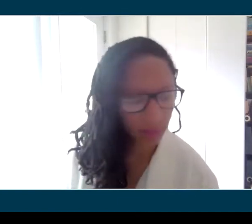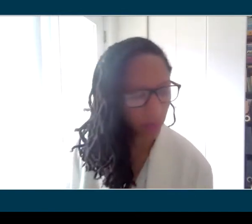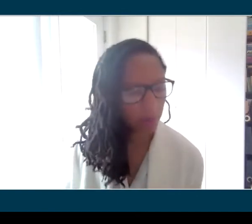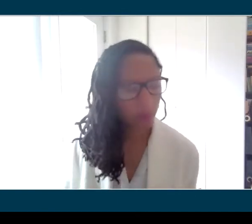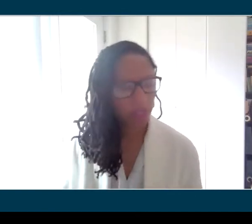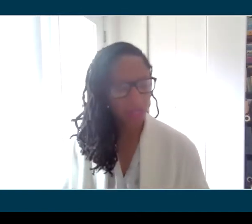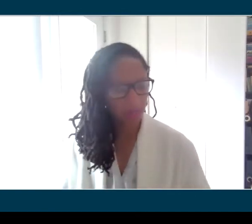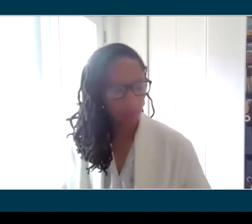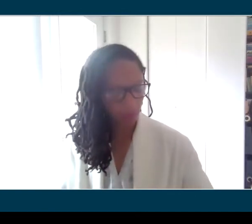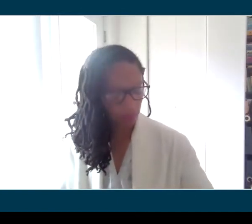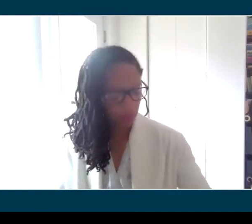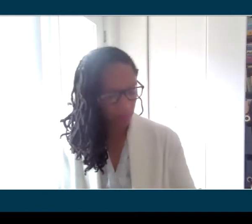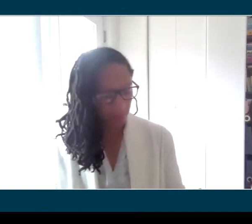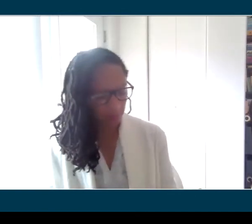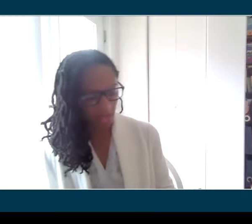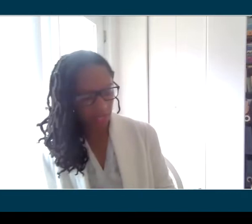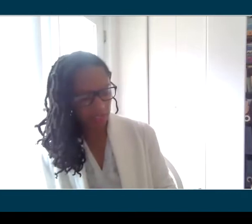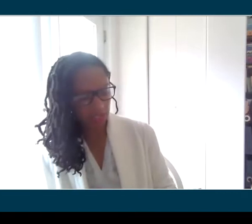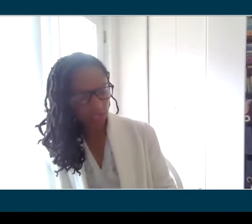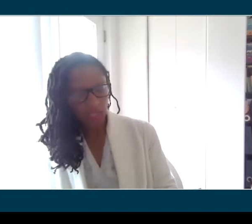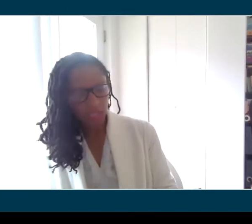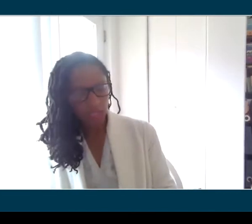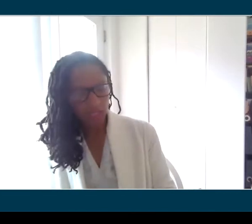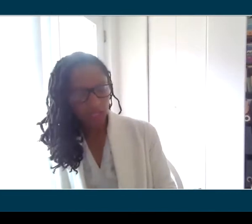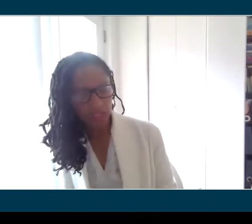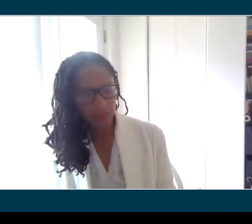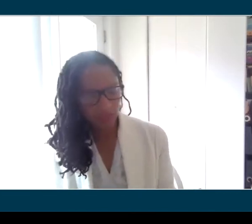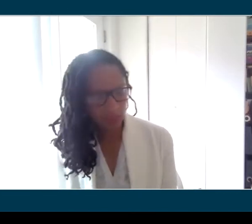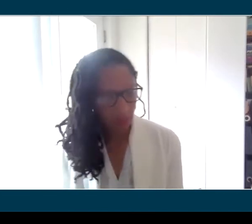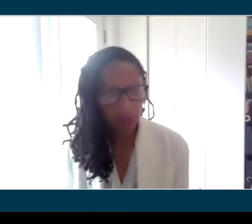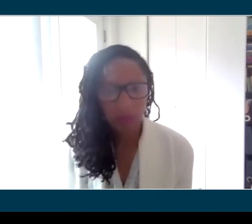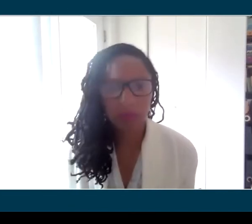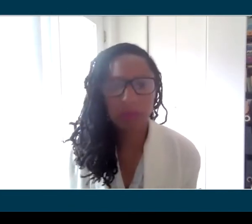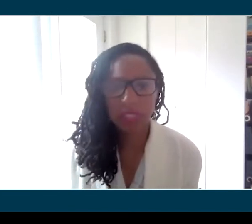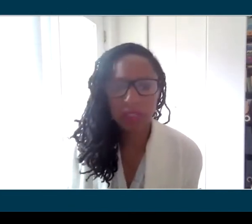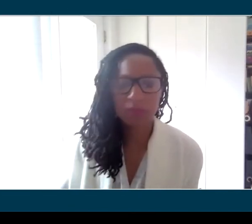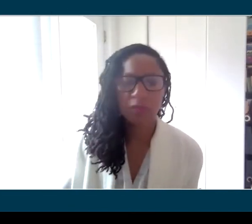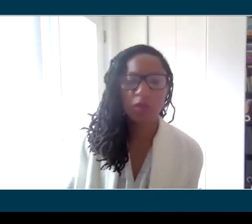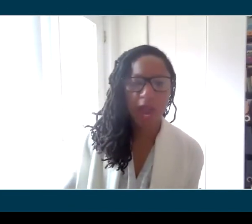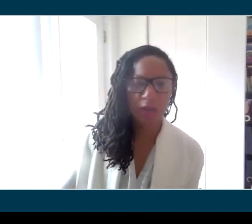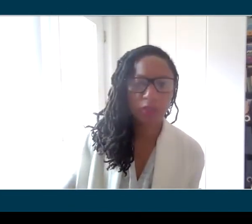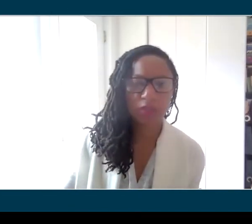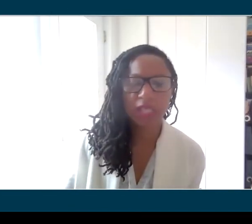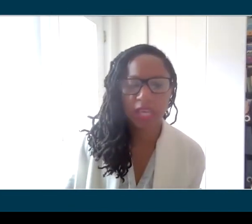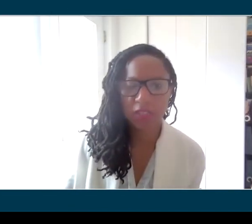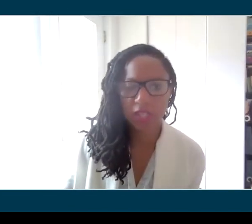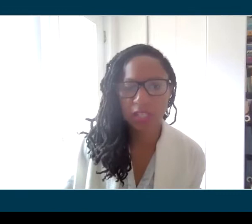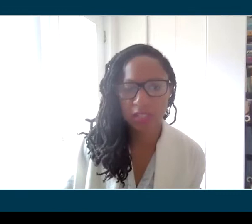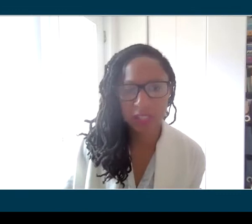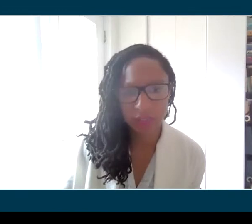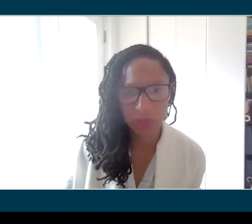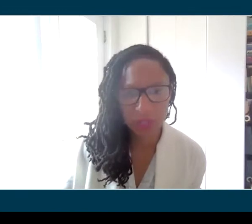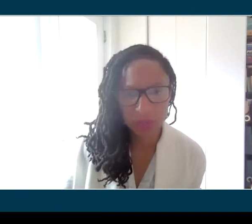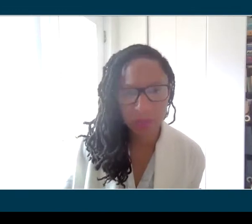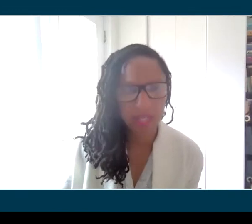different from one another that we should never find even or medium ground to engage